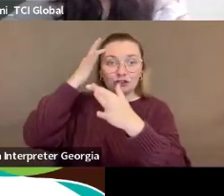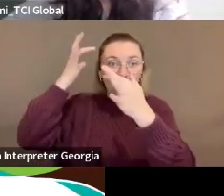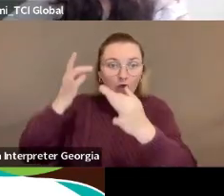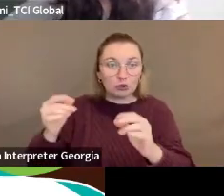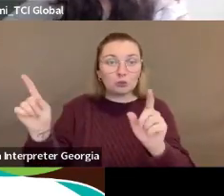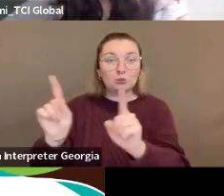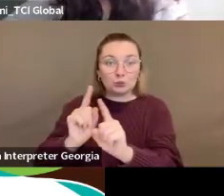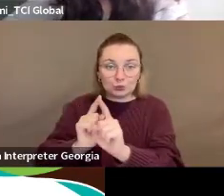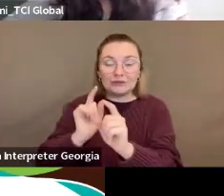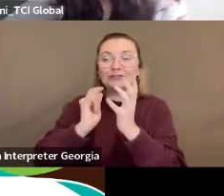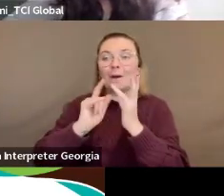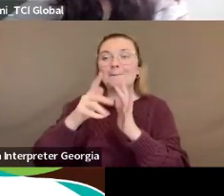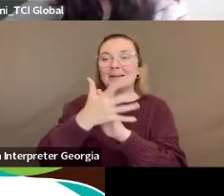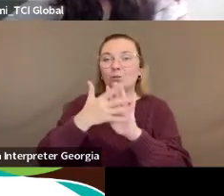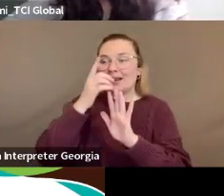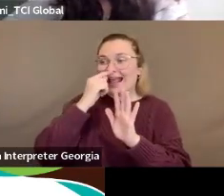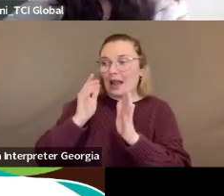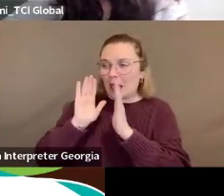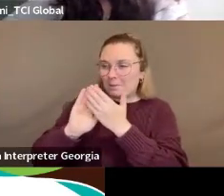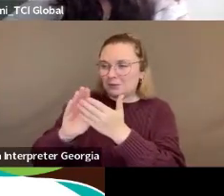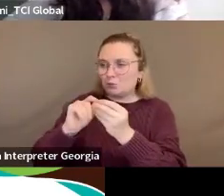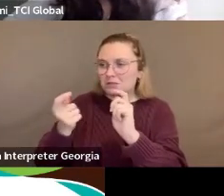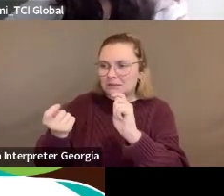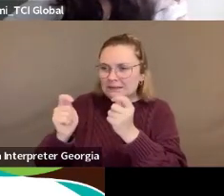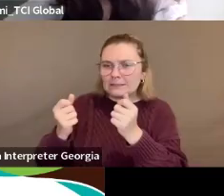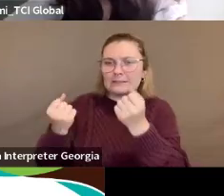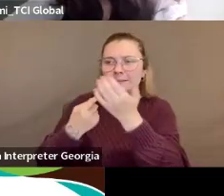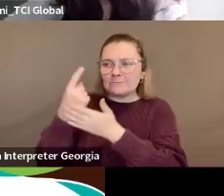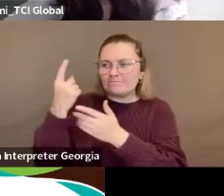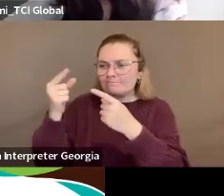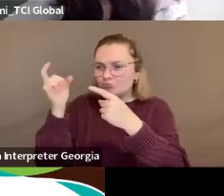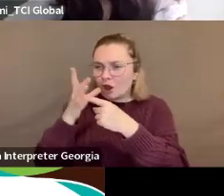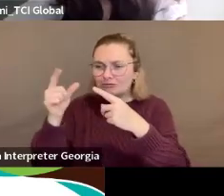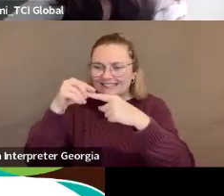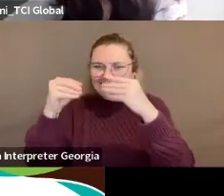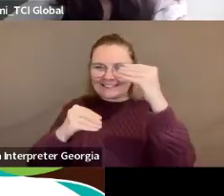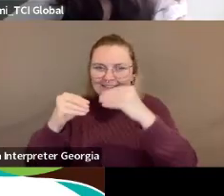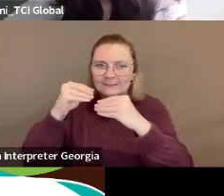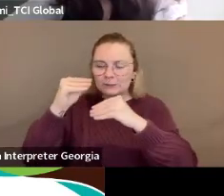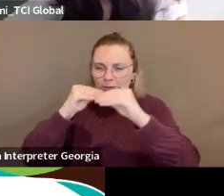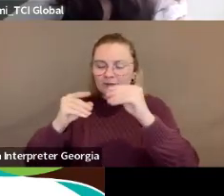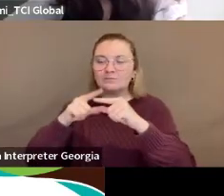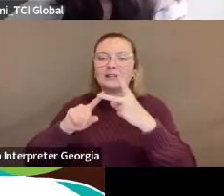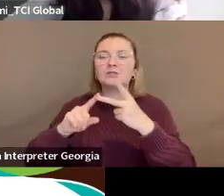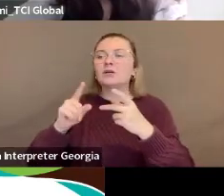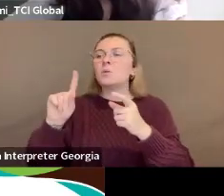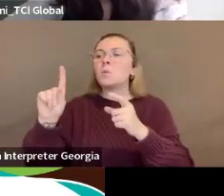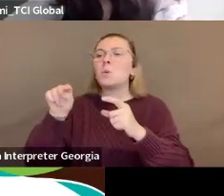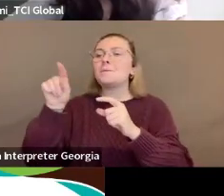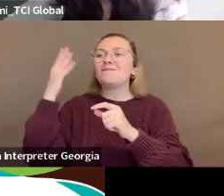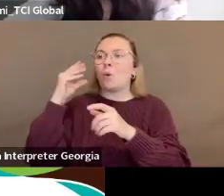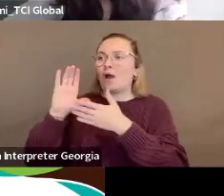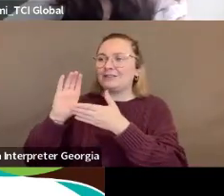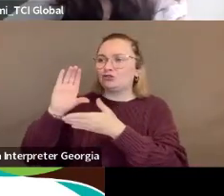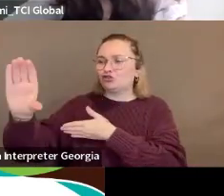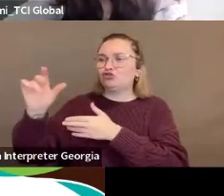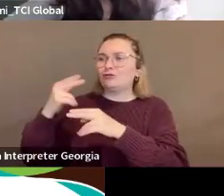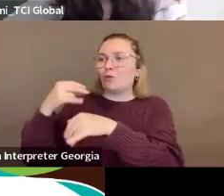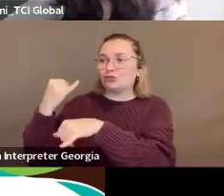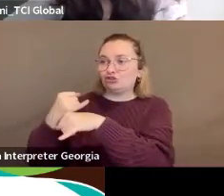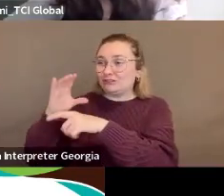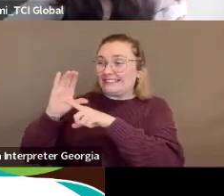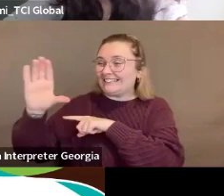budgetary frameworks with reform priorities, supporting a gradual reorientation of their resources away from institutional models and